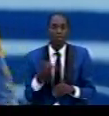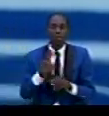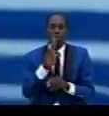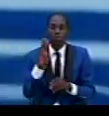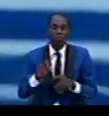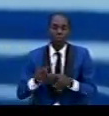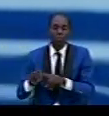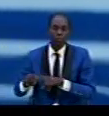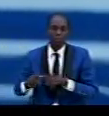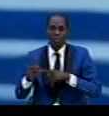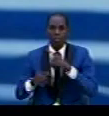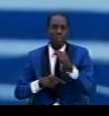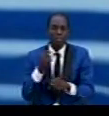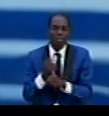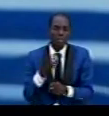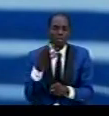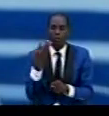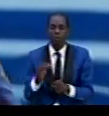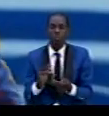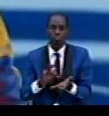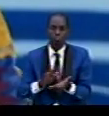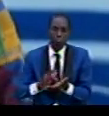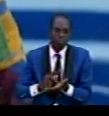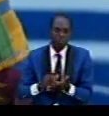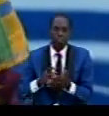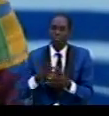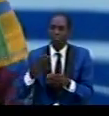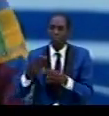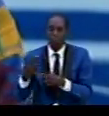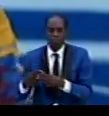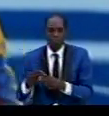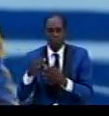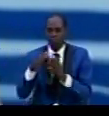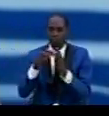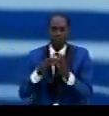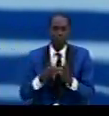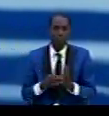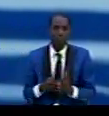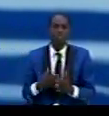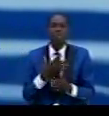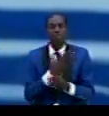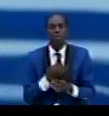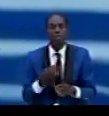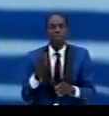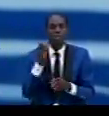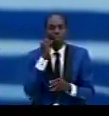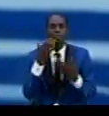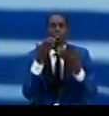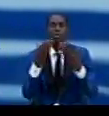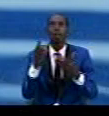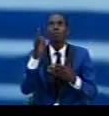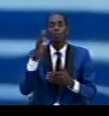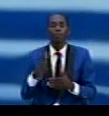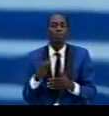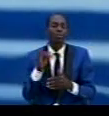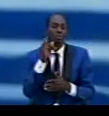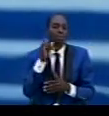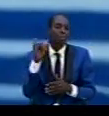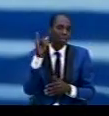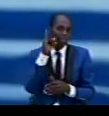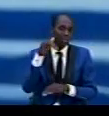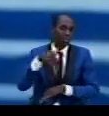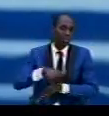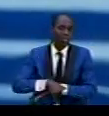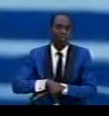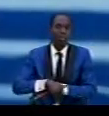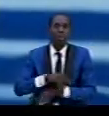Tramadol, Diclofenac, and there is no difference. But I thank God, yesterday night, while